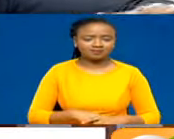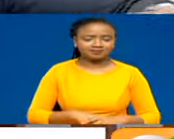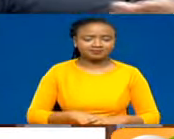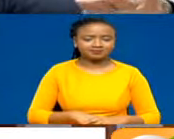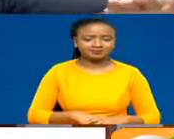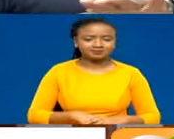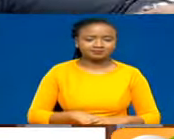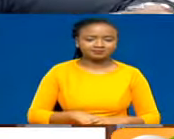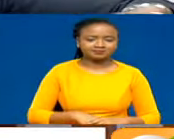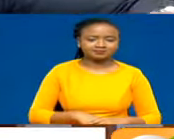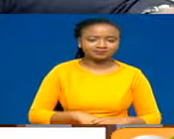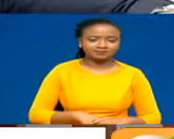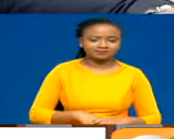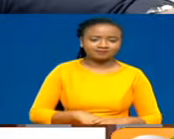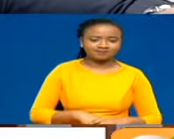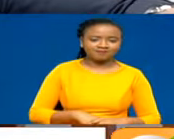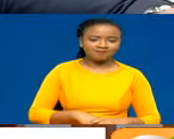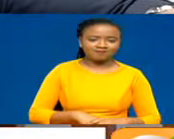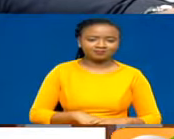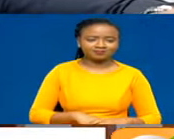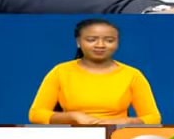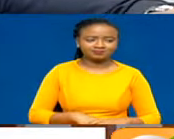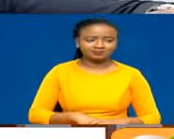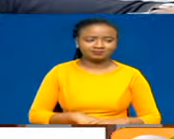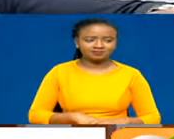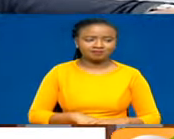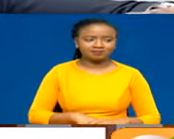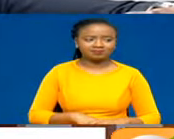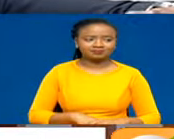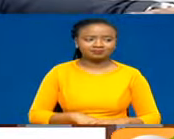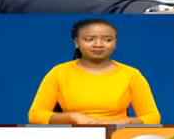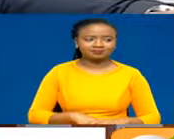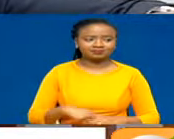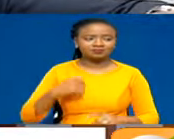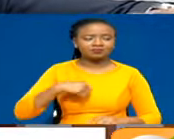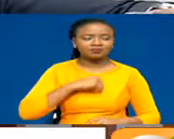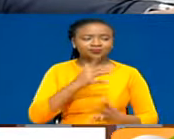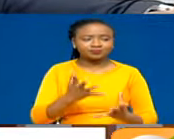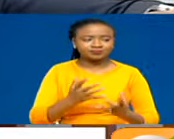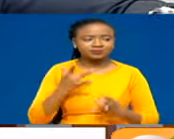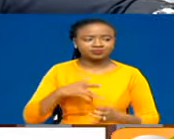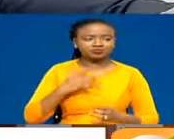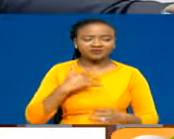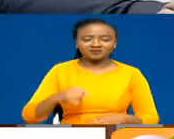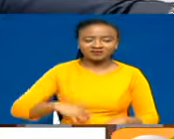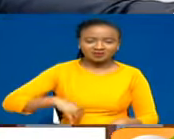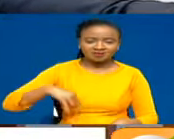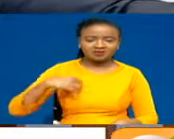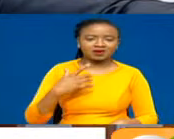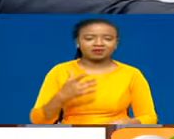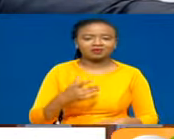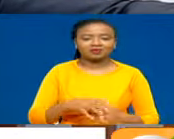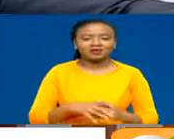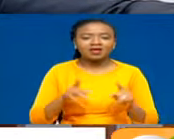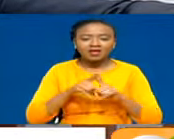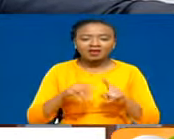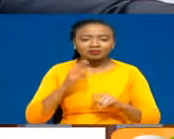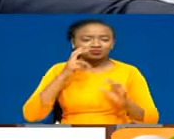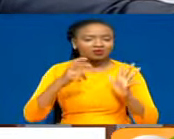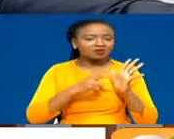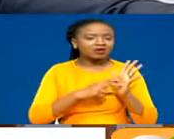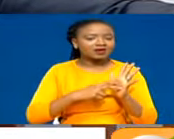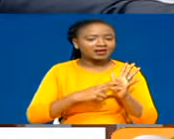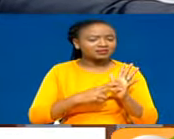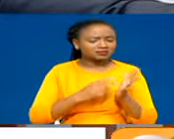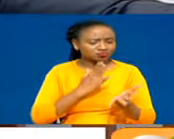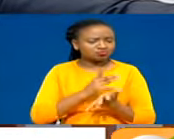we're not going to be an experiment anymore. Yeah, we have to be proud of who we are, right? And recognize that this talent